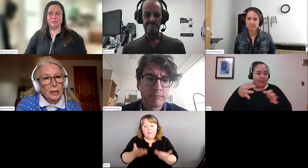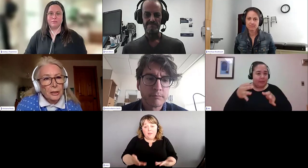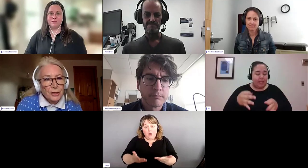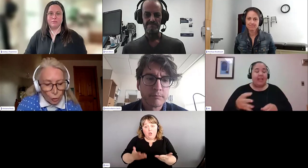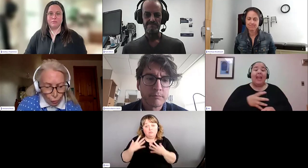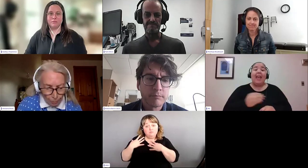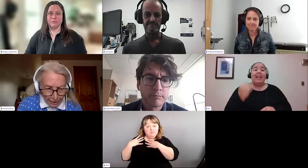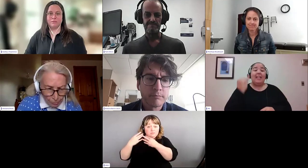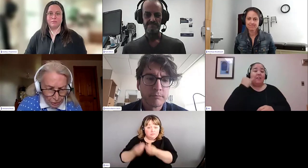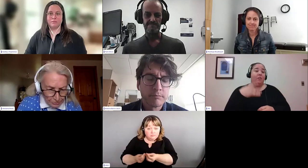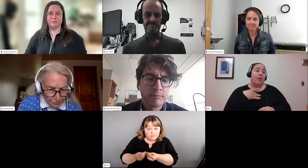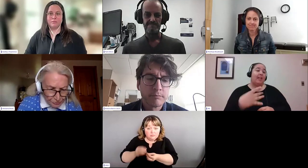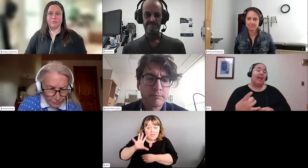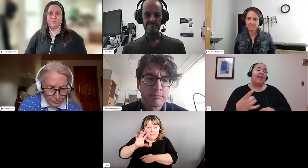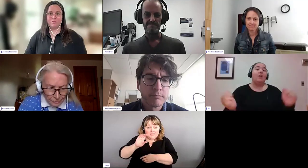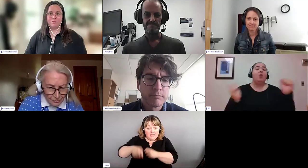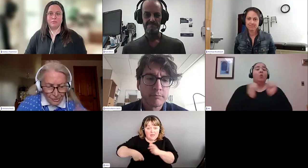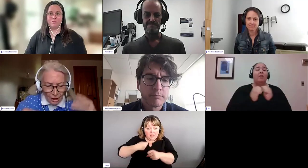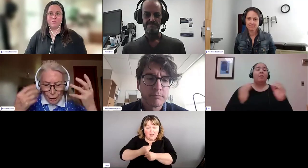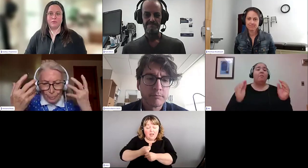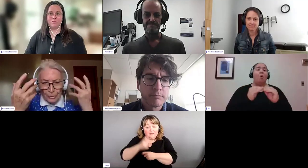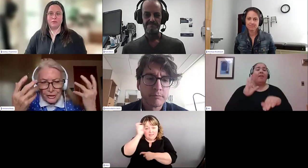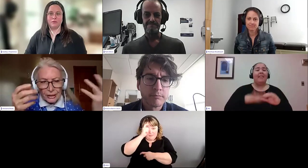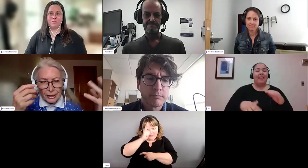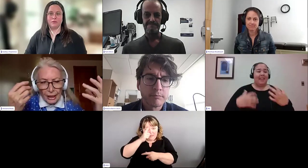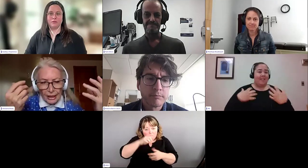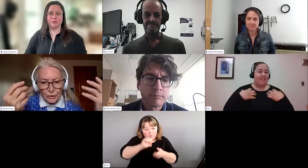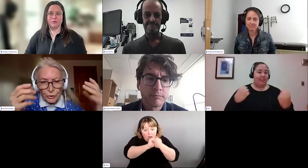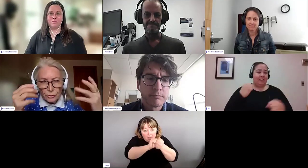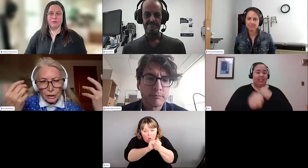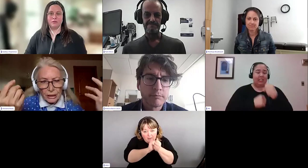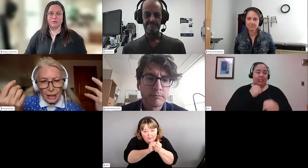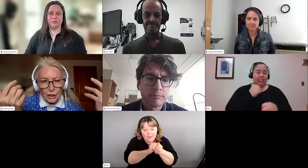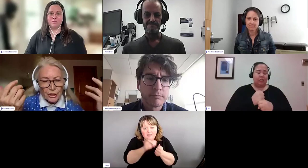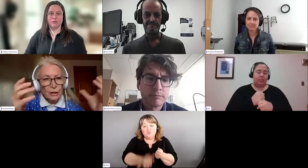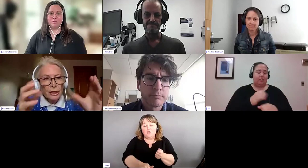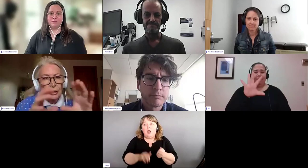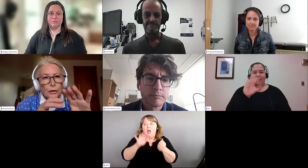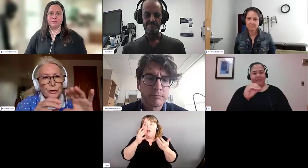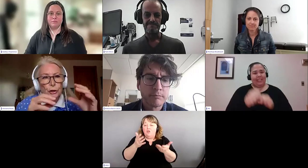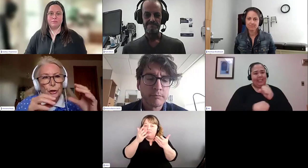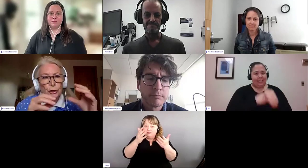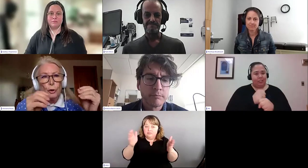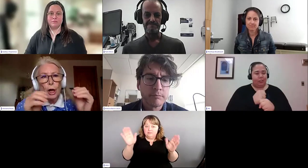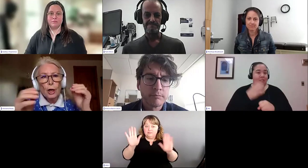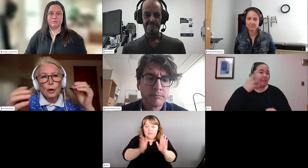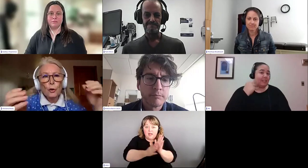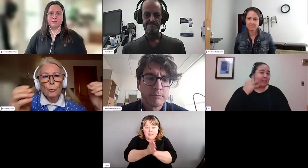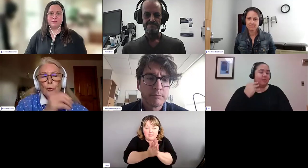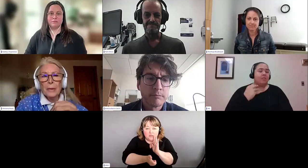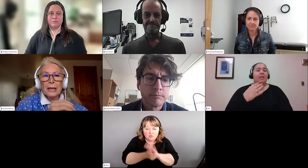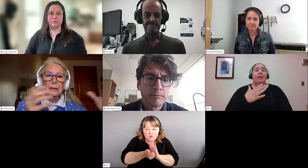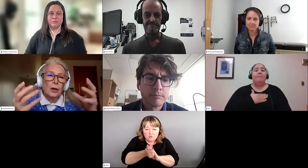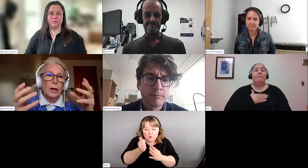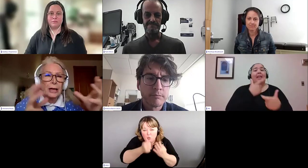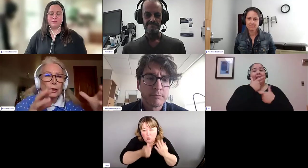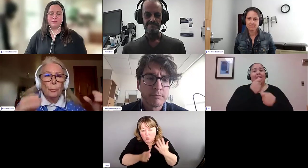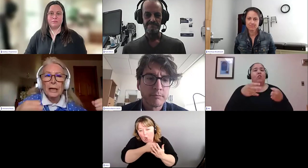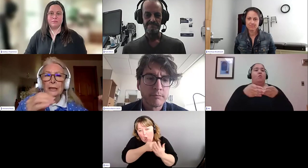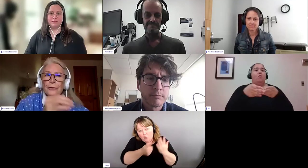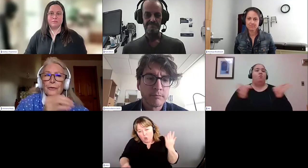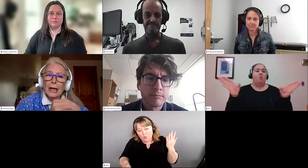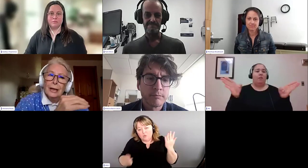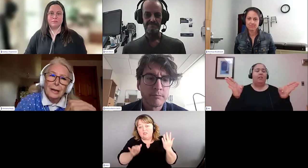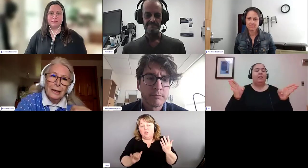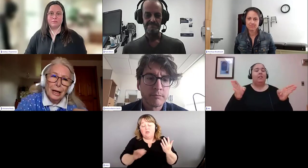like, with more than my 50 years of experience accompanying, my interests broadened in a certain manner